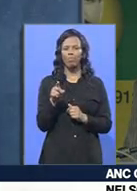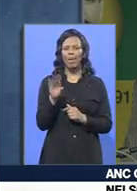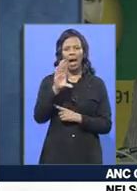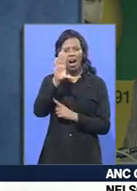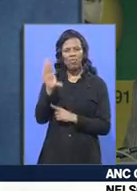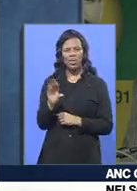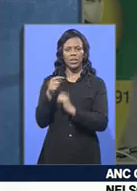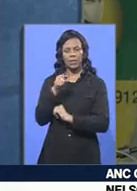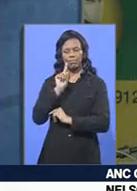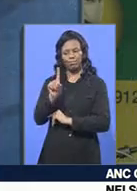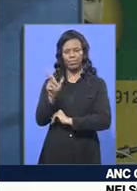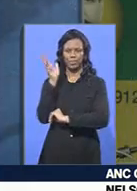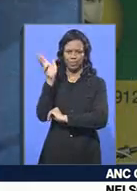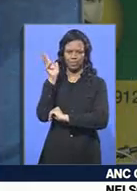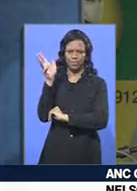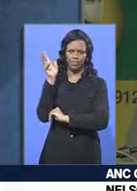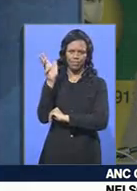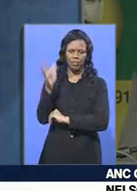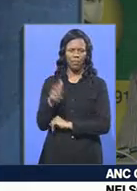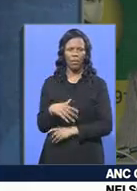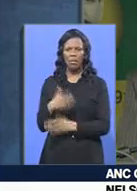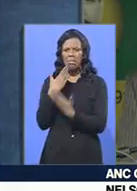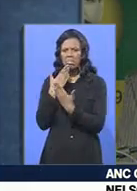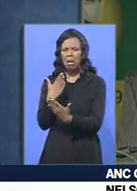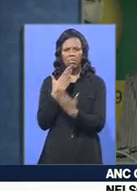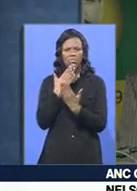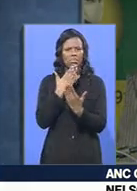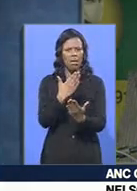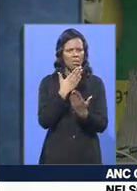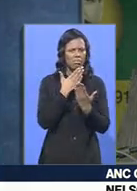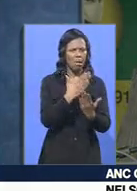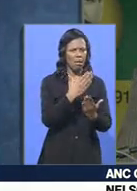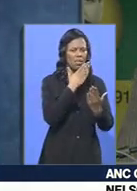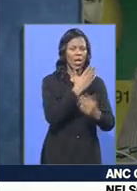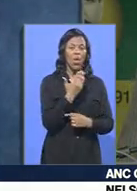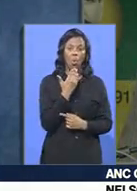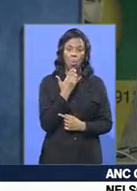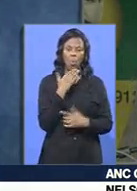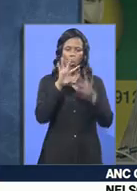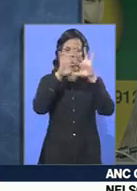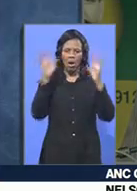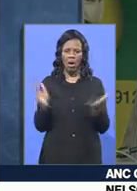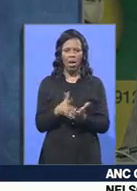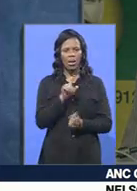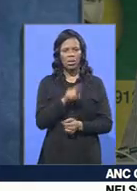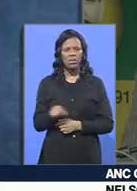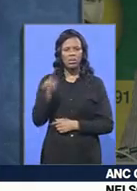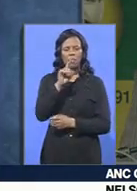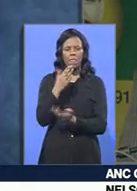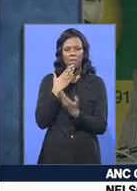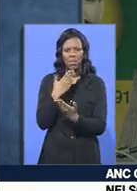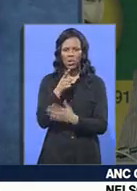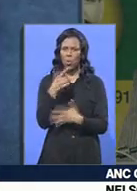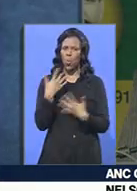Unity and thanked the world for the support it had given to